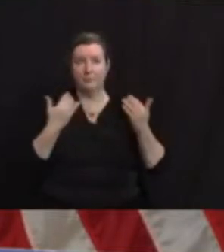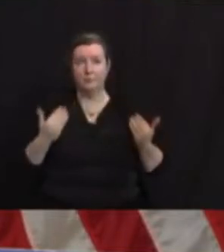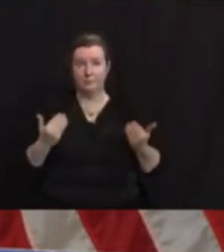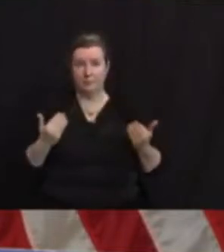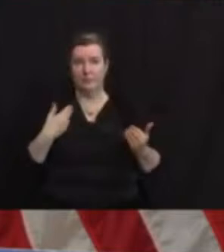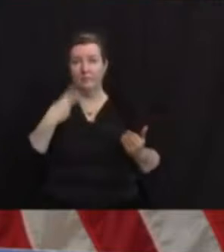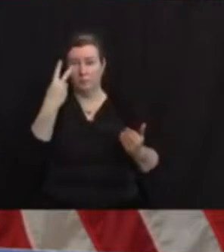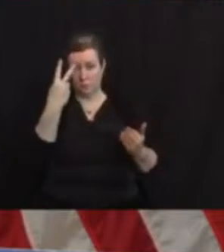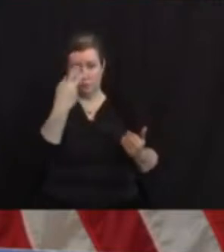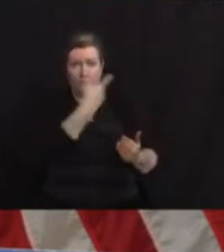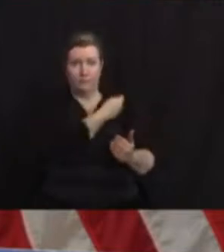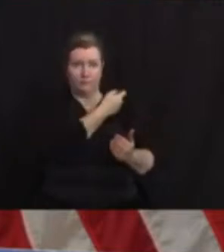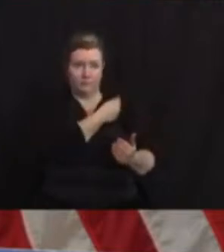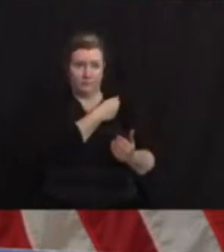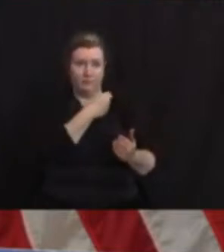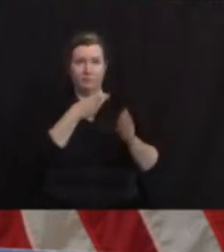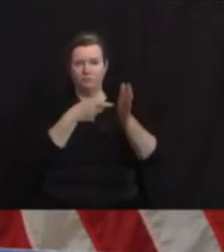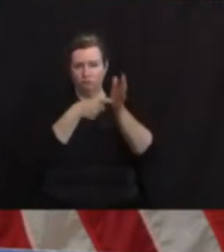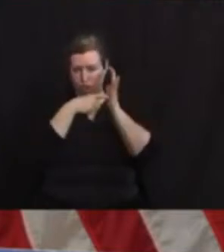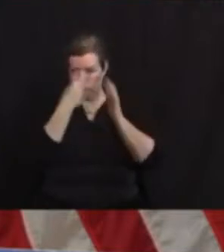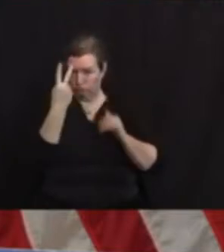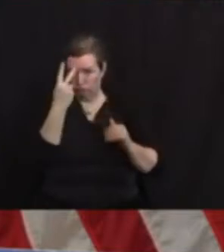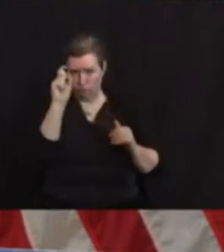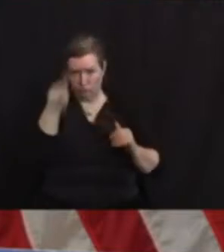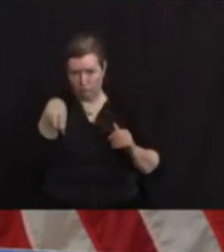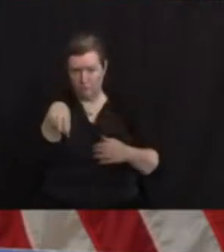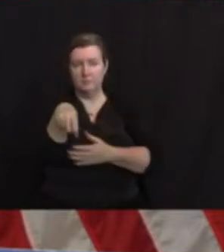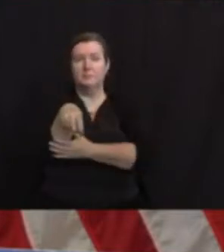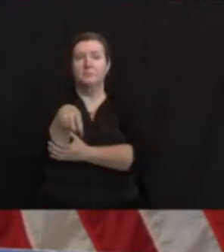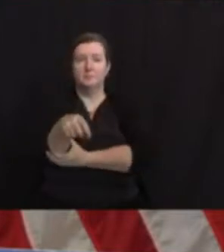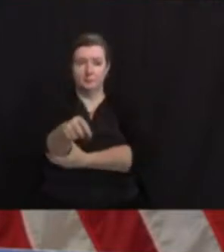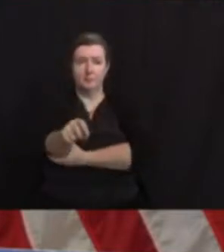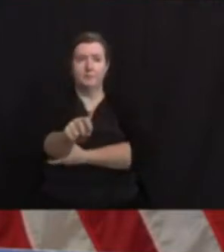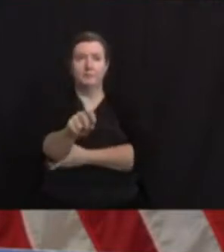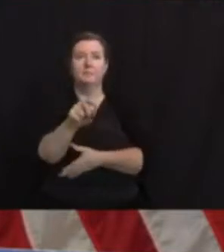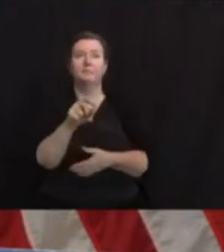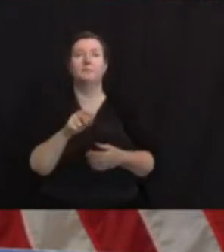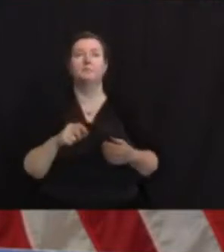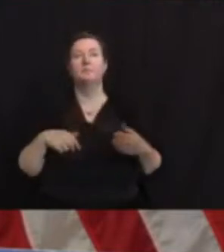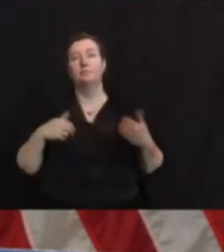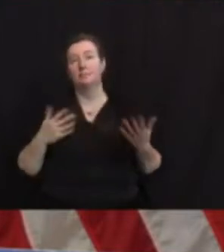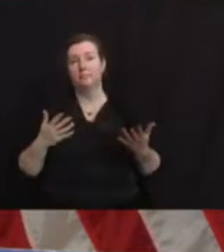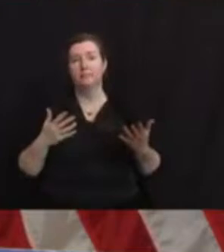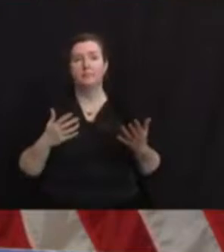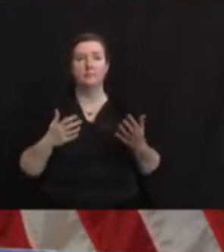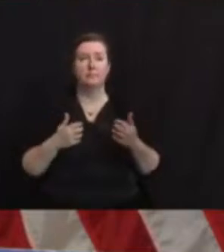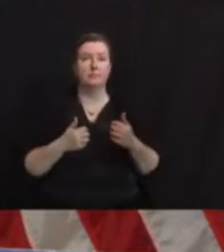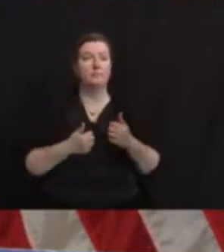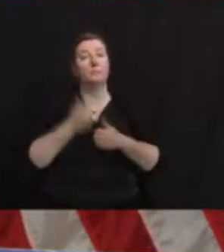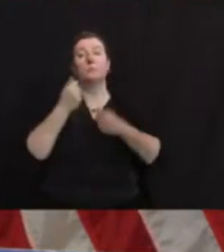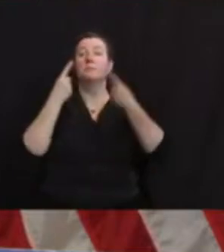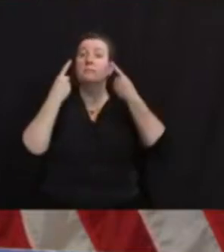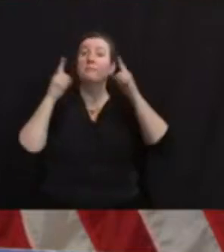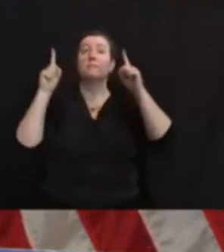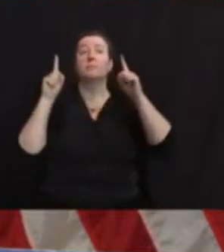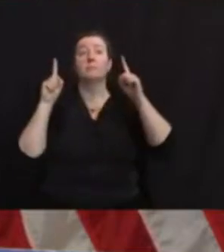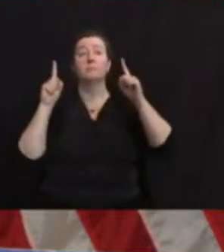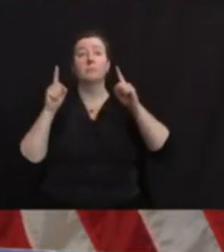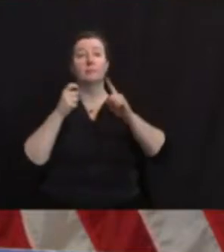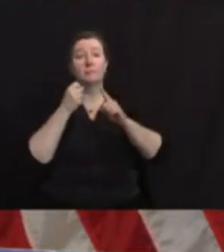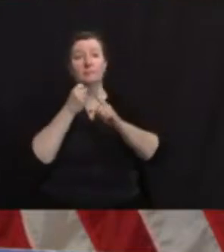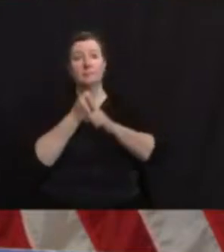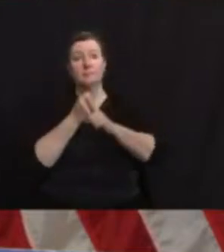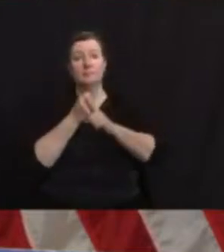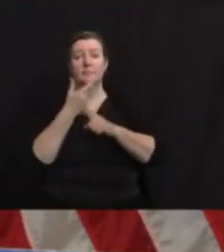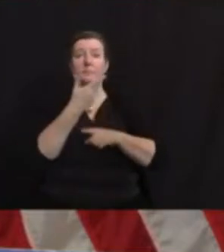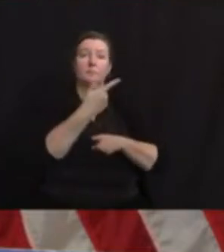that are 2 doses. And so it's a matter of, do we give it on the day that the clinical trials show that they had efficacy, or do we extend it,